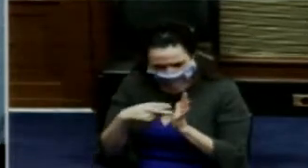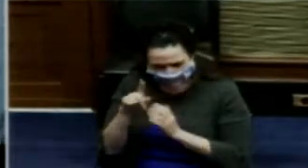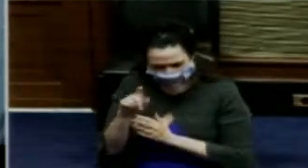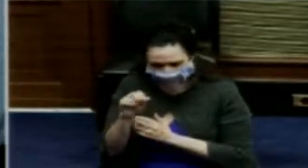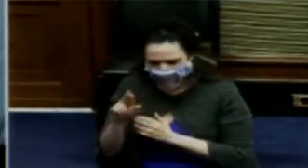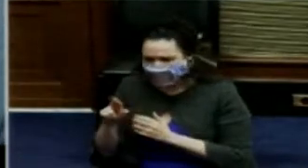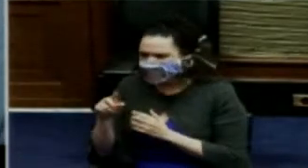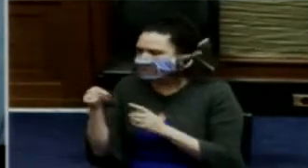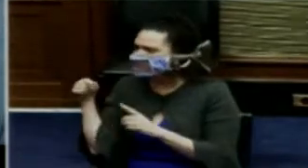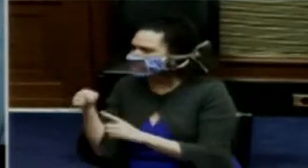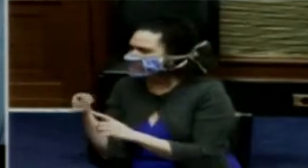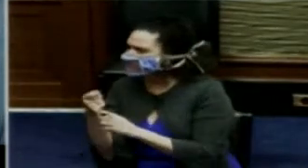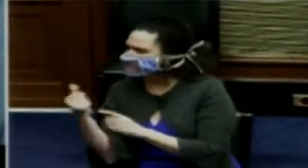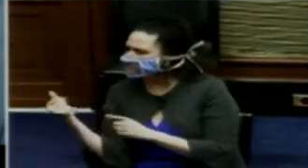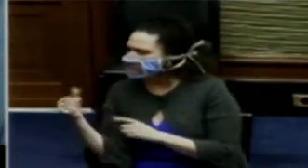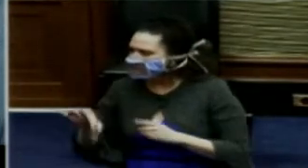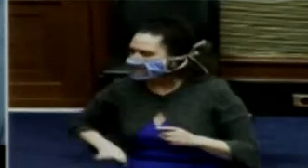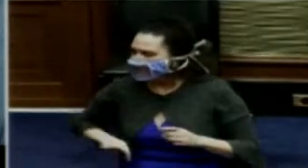eliminating taxation?